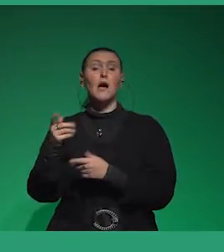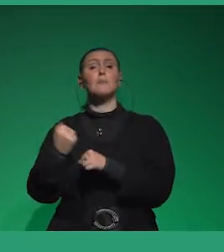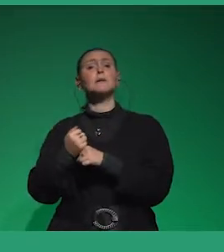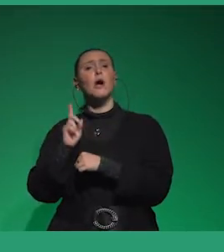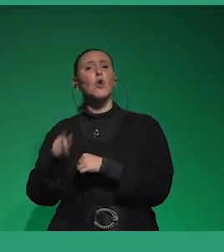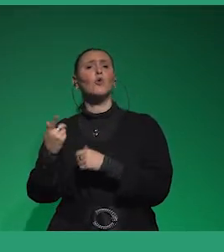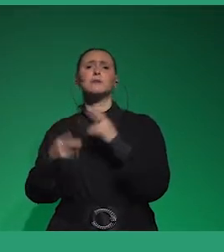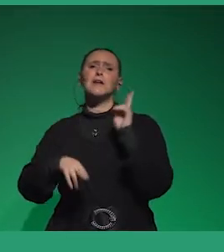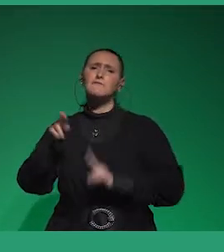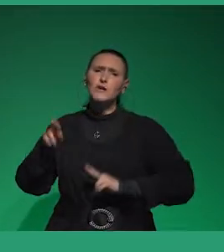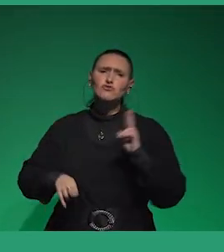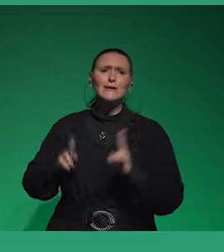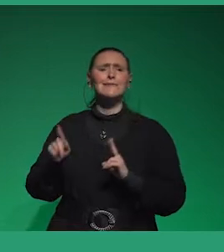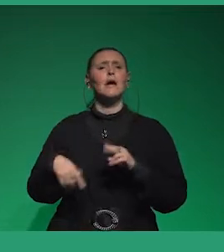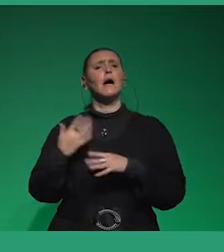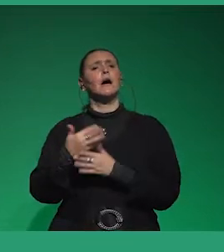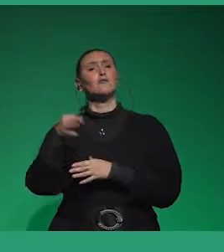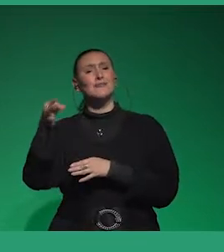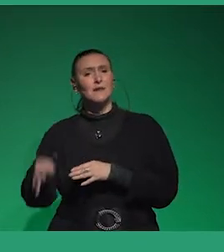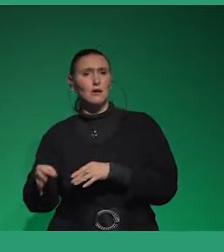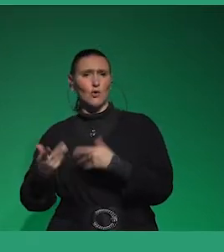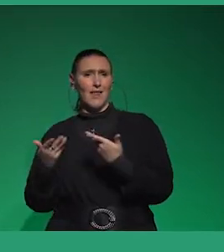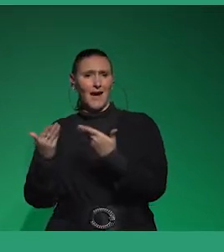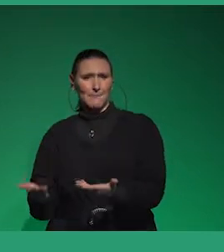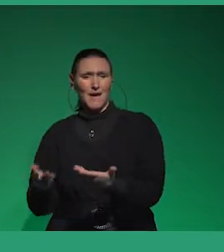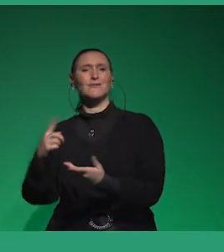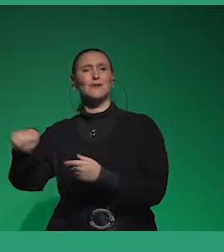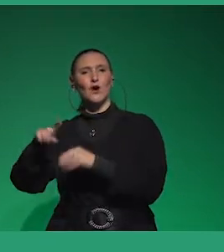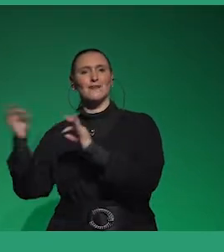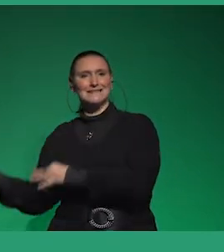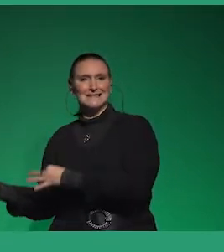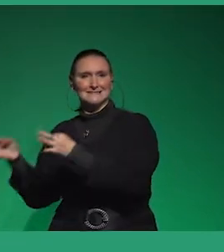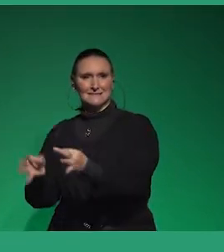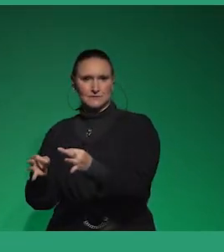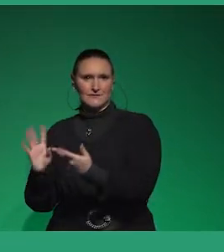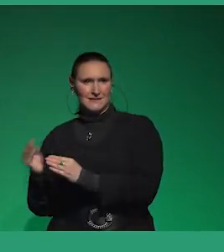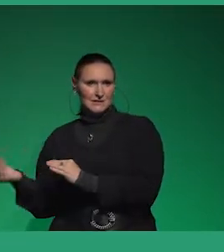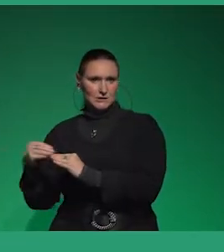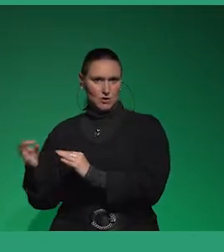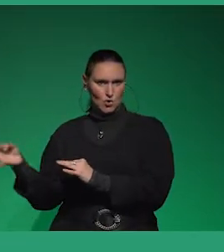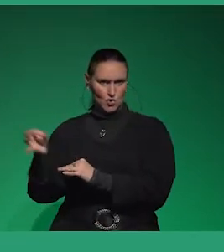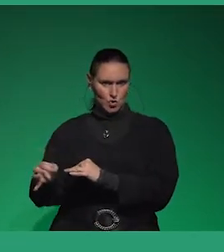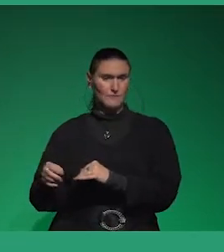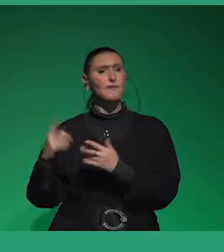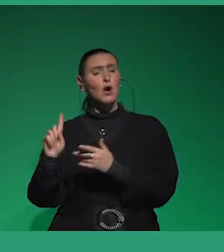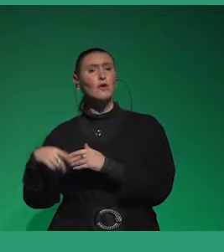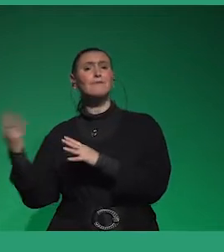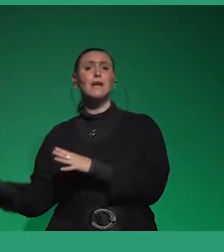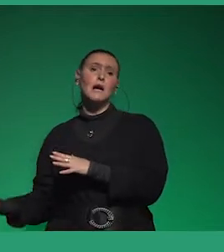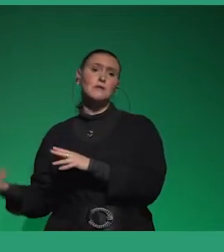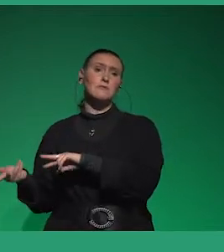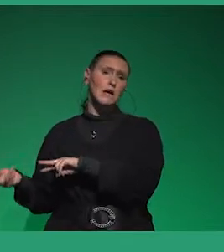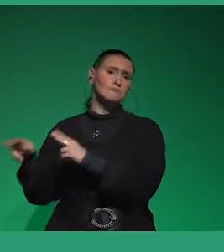mixed tribes, so local and transmigrant, and all village only consists of transmigrants. So